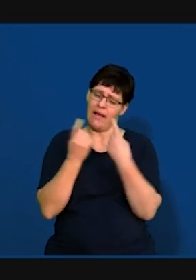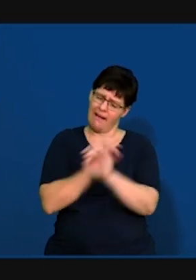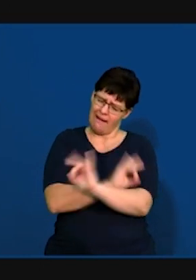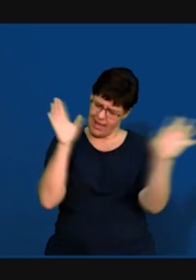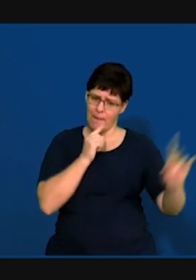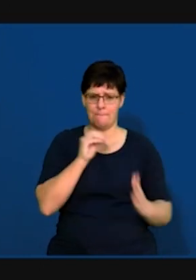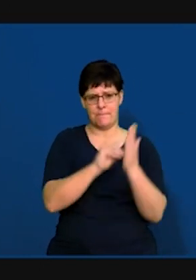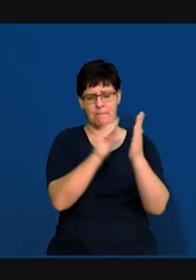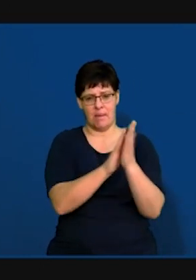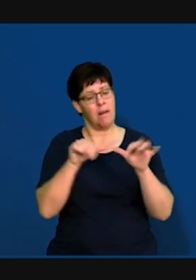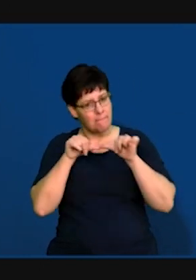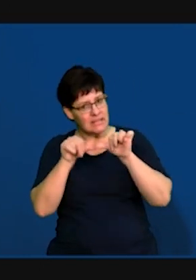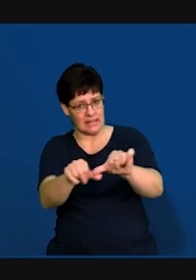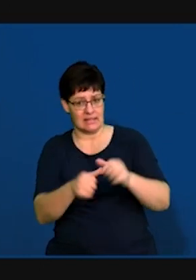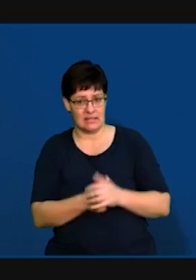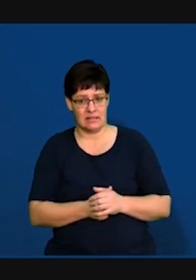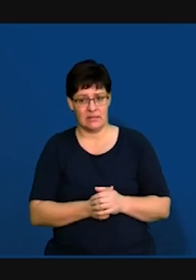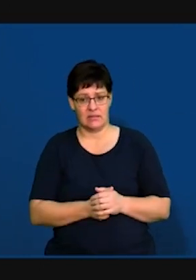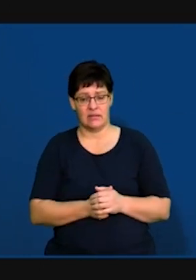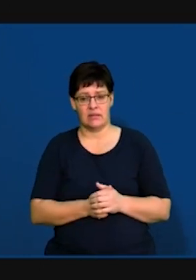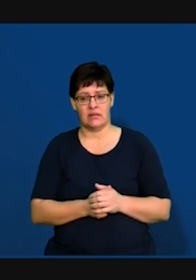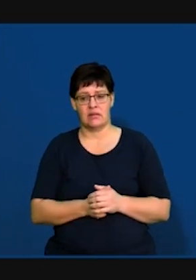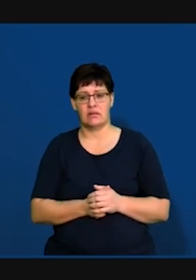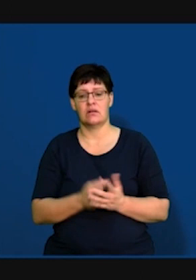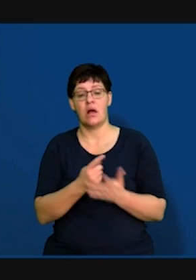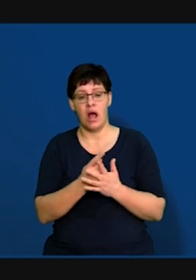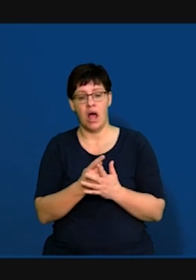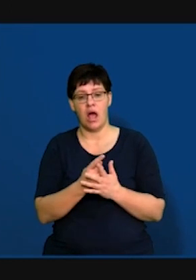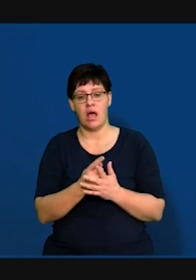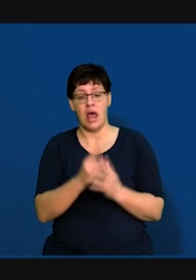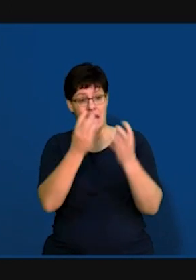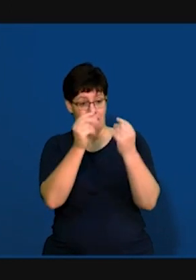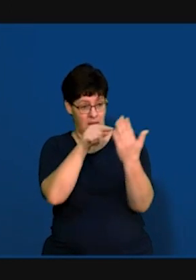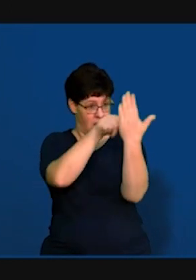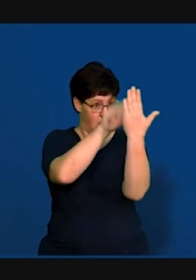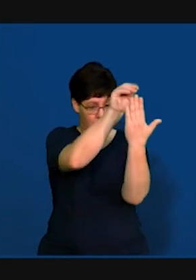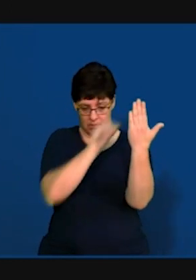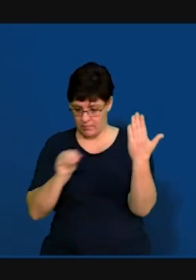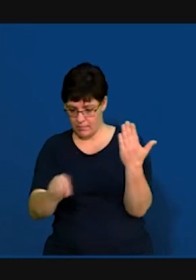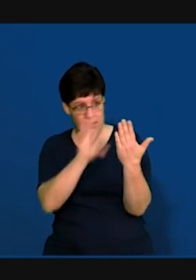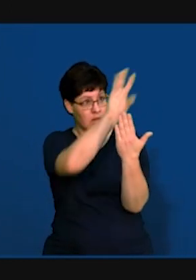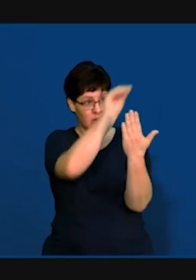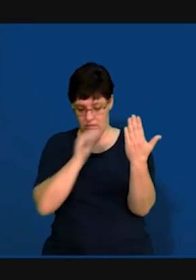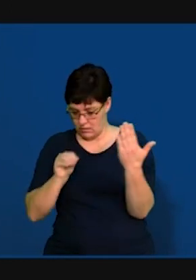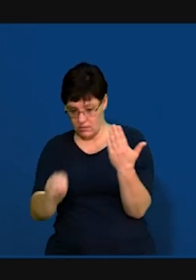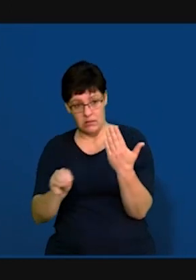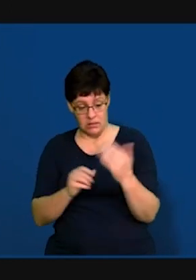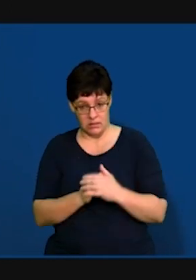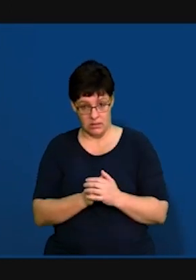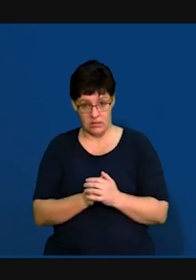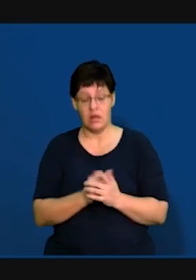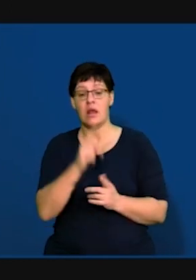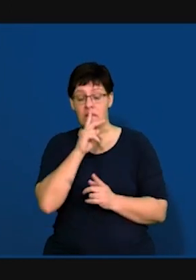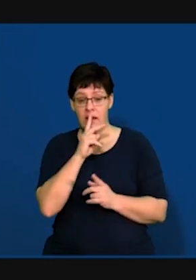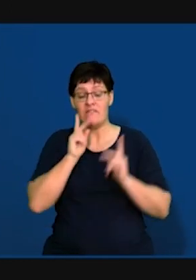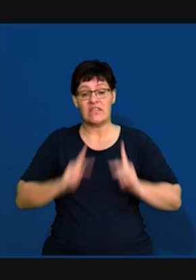onset, and you maintain that. Okay, right. So while substitution is being carried out, take note that in